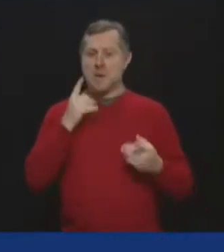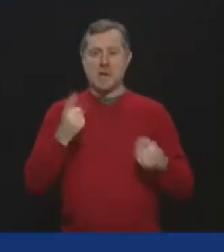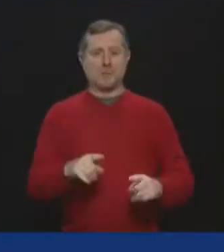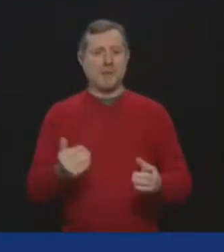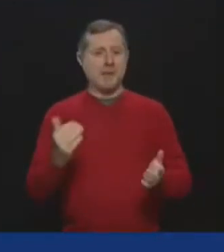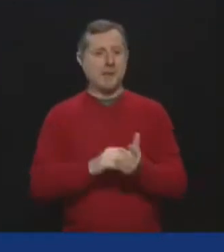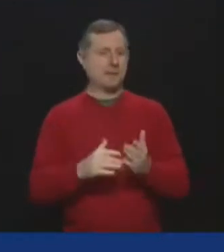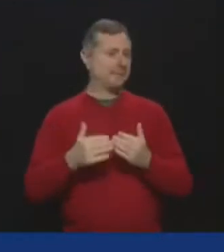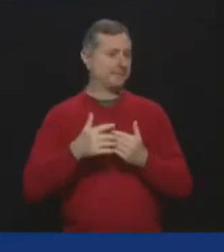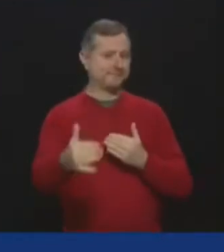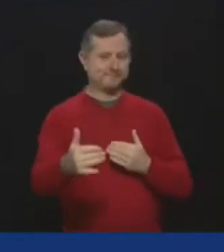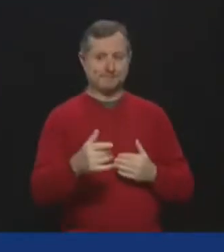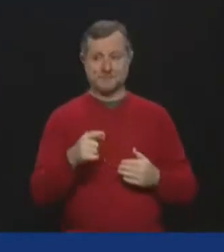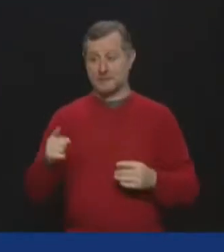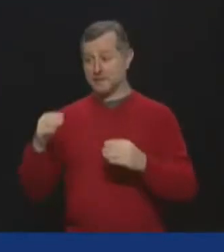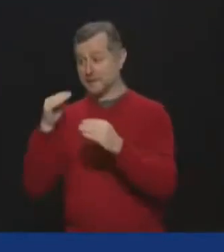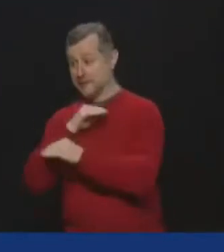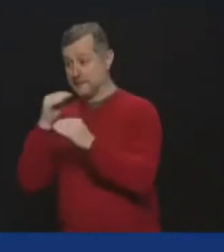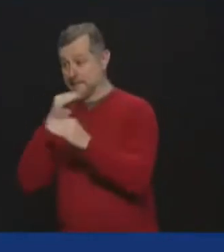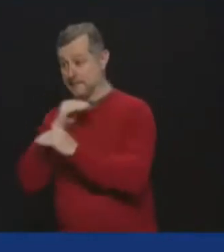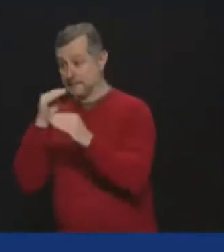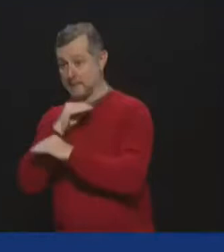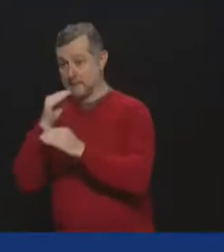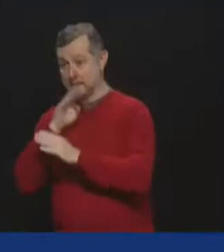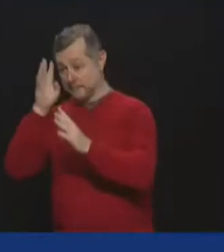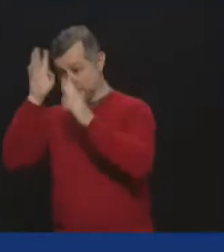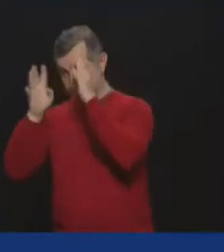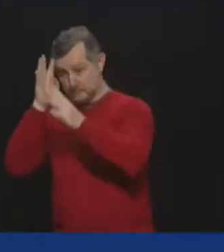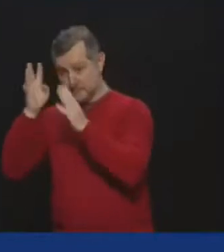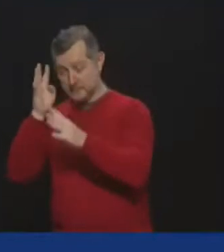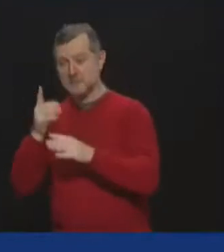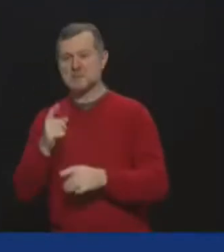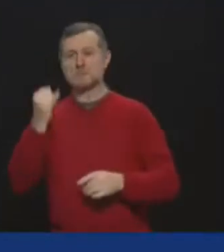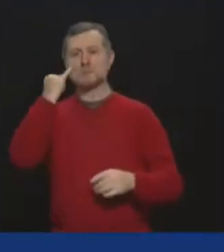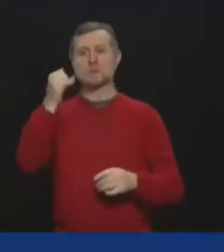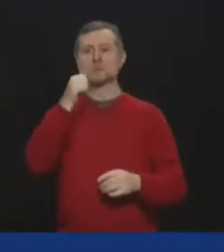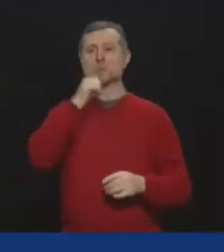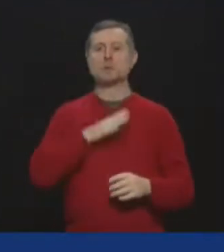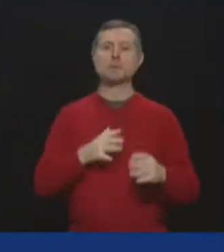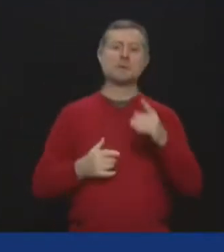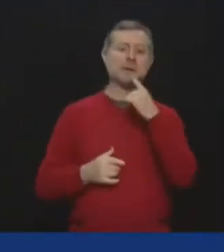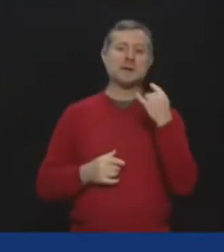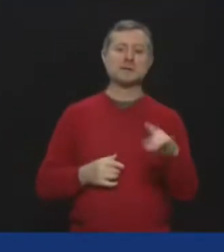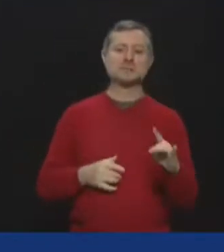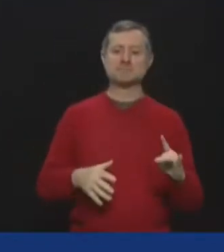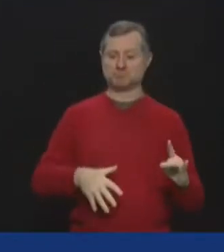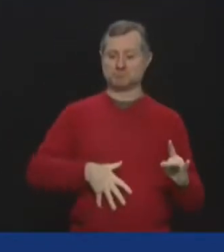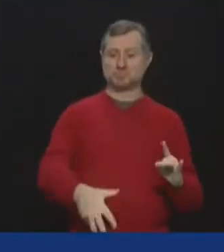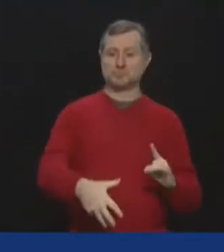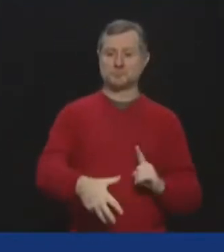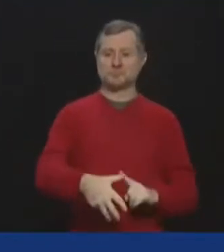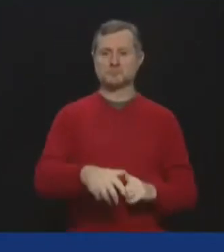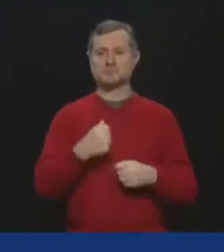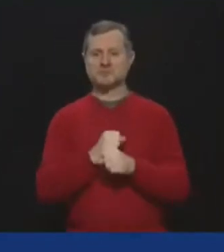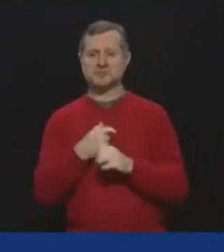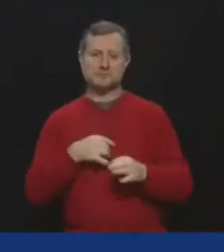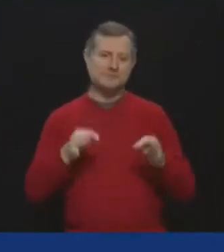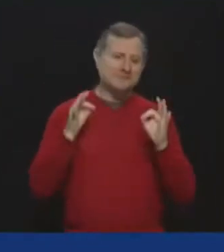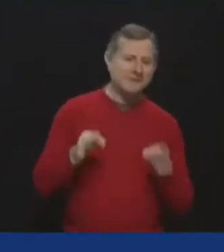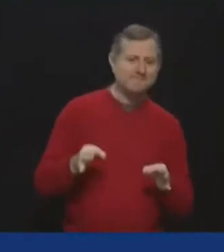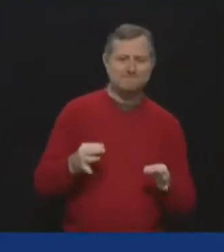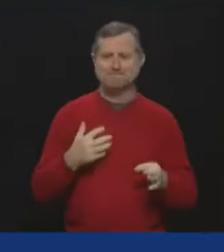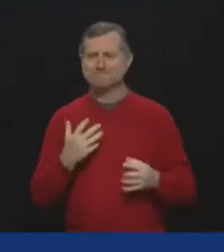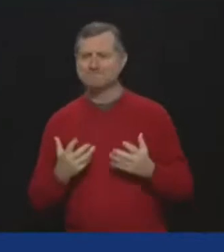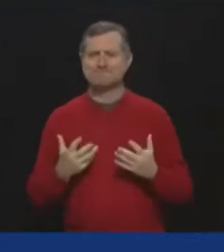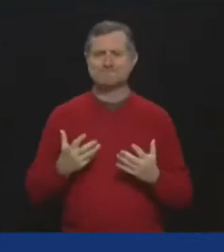That disinformation. Imagine an 18-year-old girl trying to make a decision that's going to affect her life. She believes that she has the courage